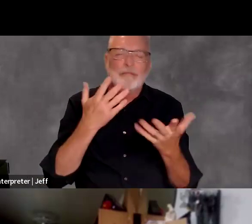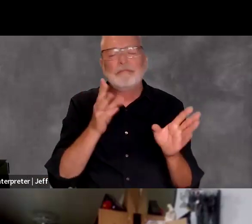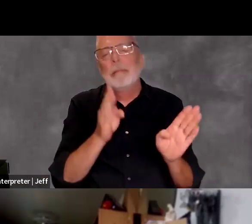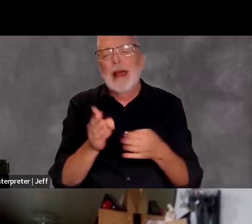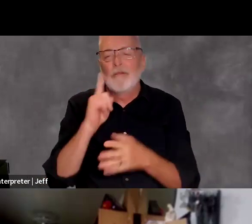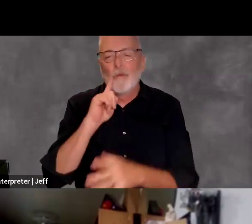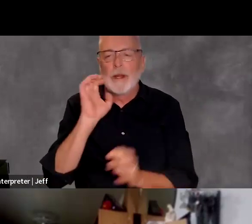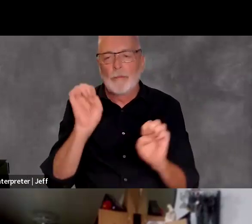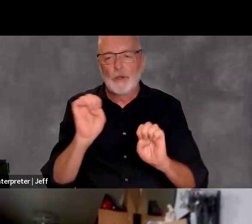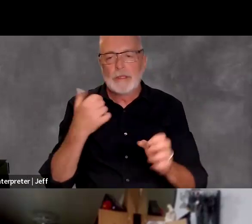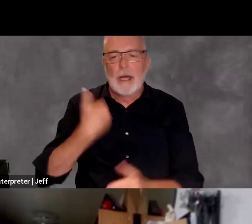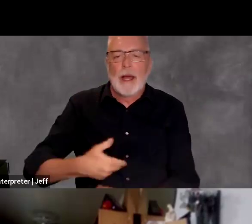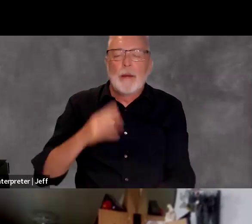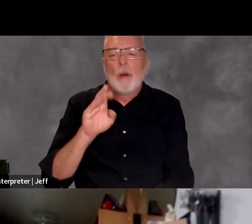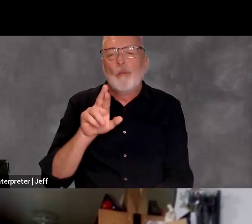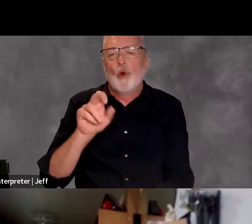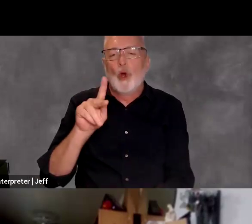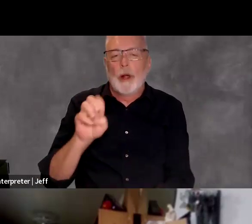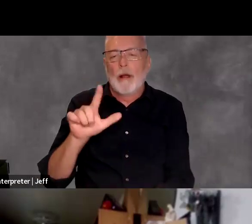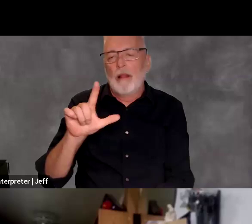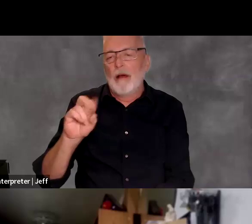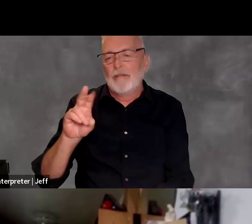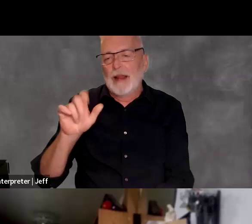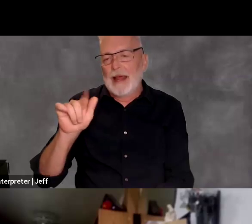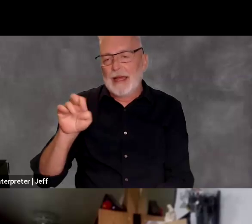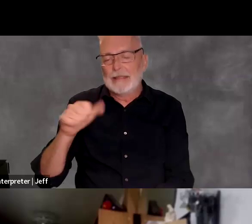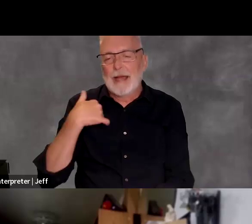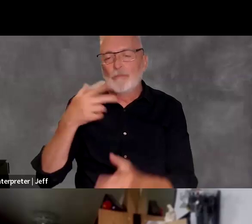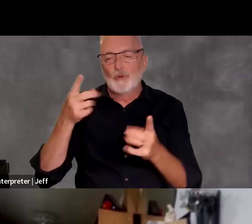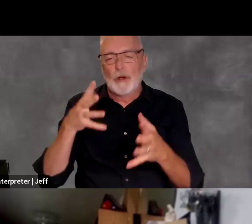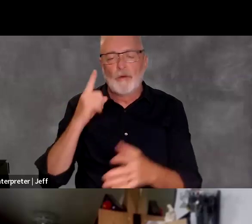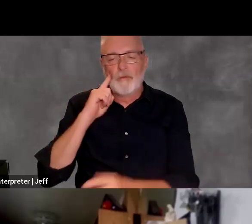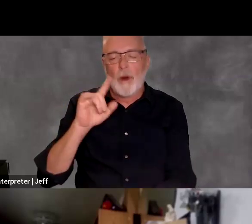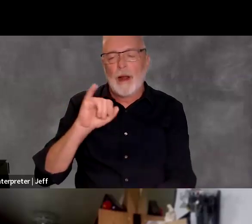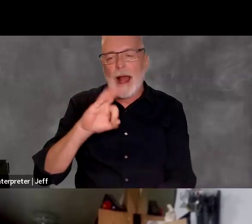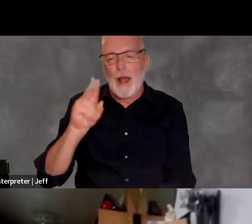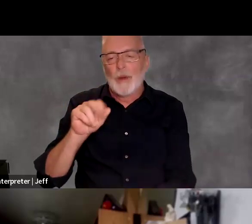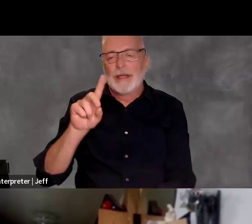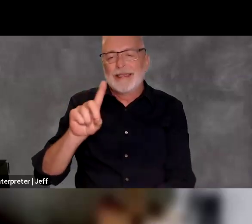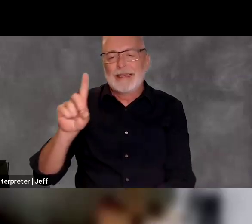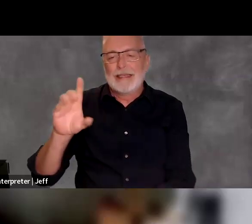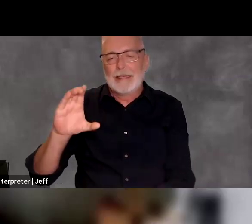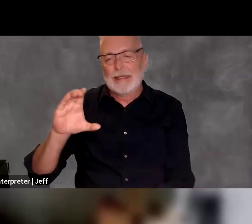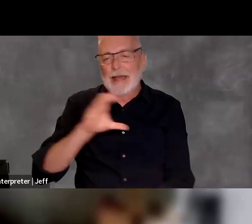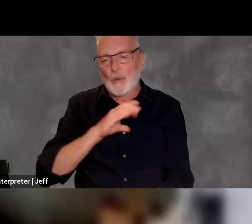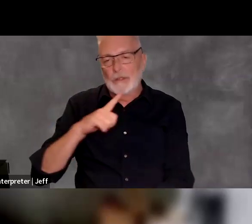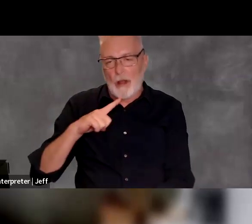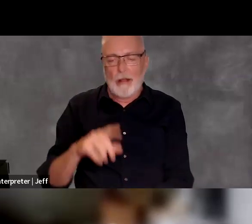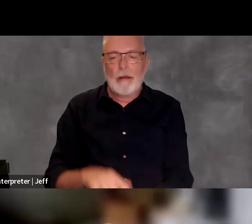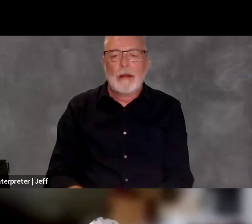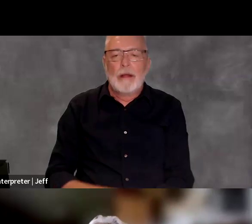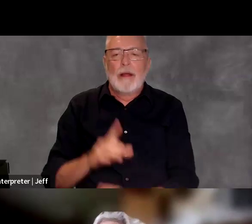know who I am, I'm Brooke Lovelace. I'm the Executive Director of the Iowa Developmental Disabilities Council. We're really glad that you're here today. This is the